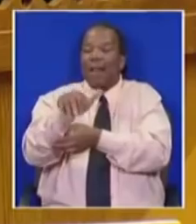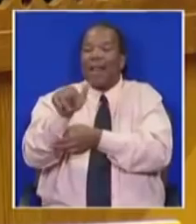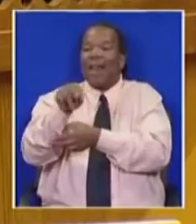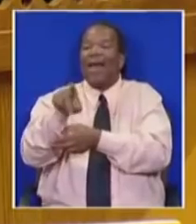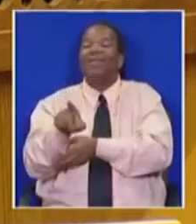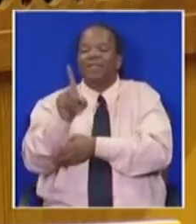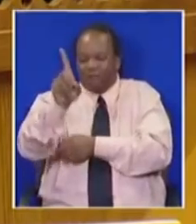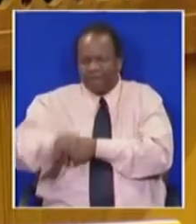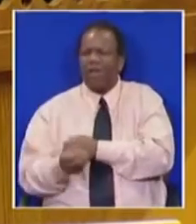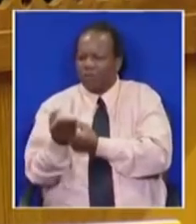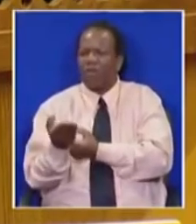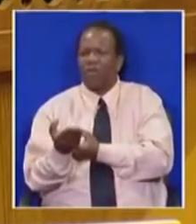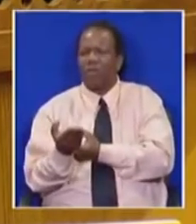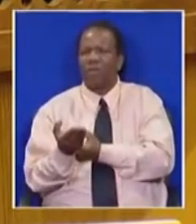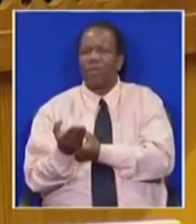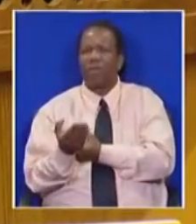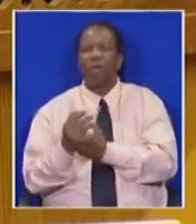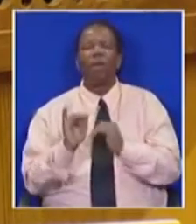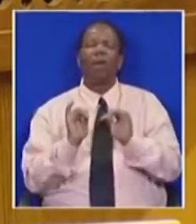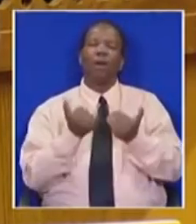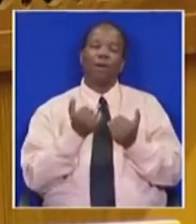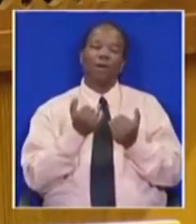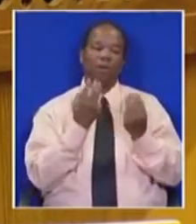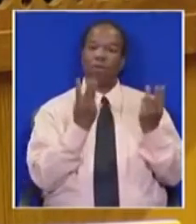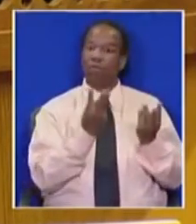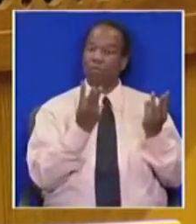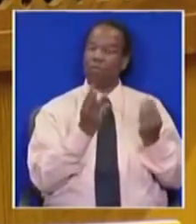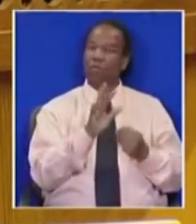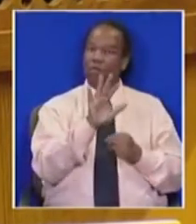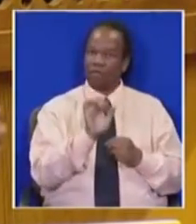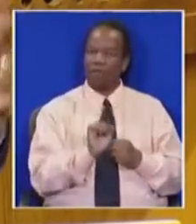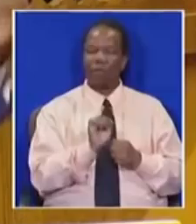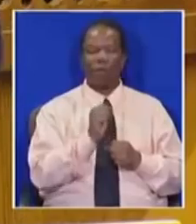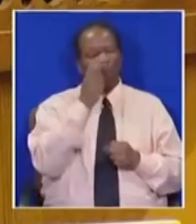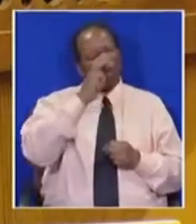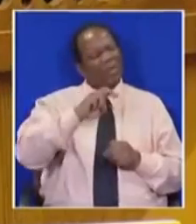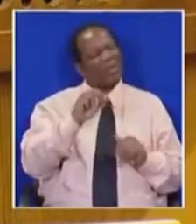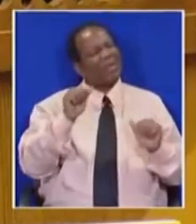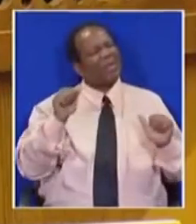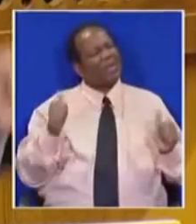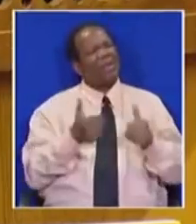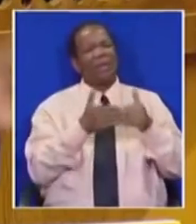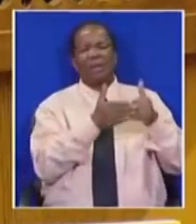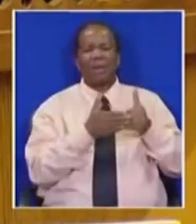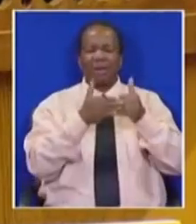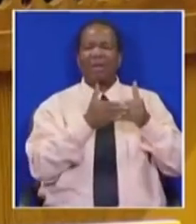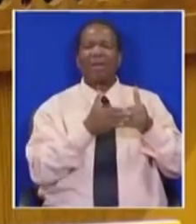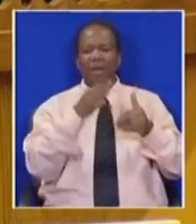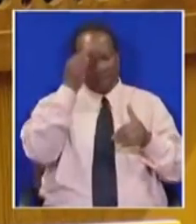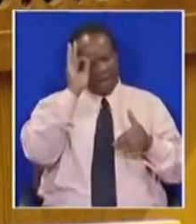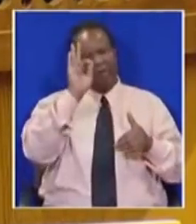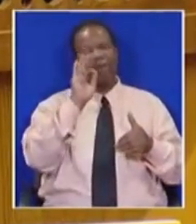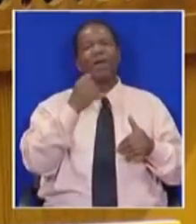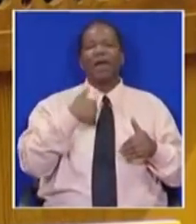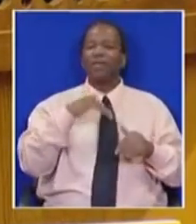Therefore, we can, fellow South Africans, we need a capable government and a political will to hand over